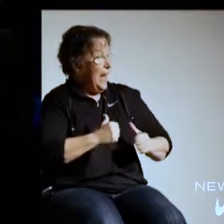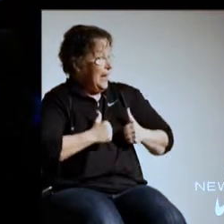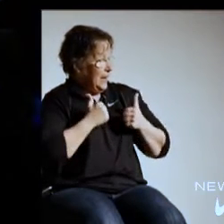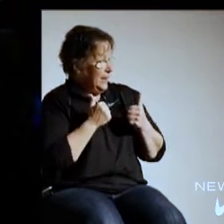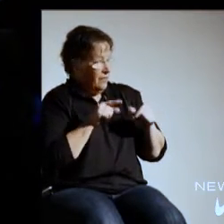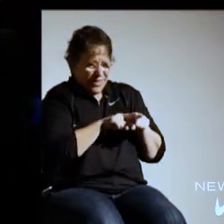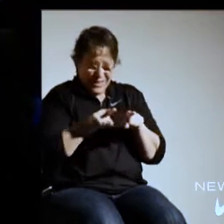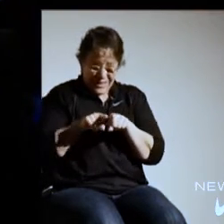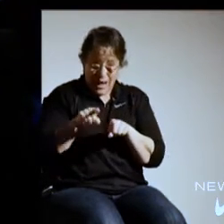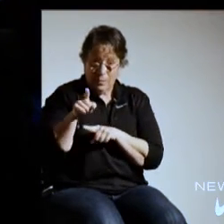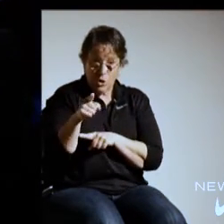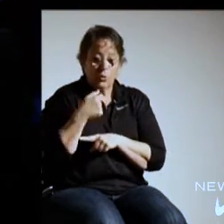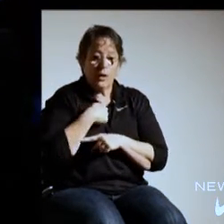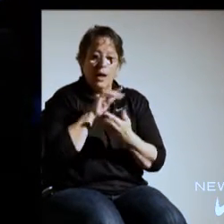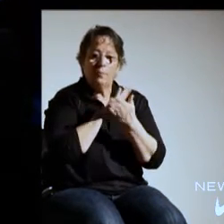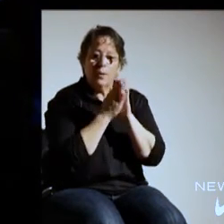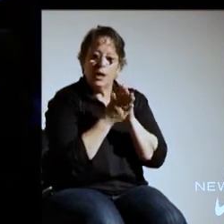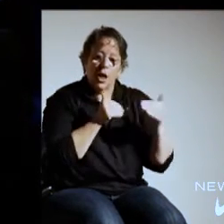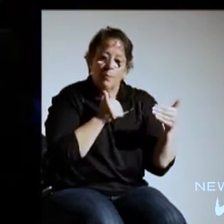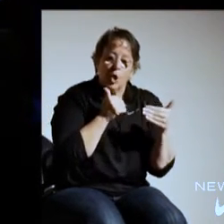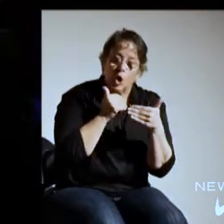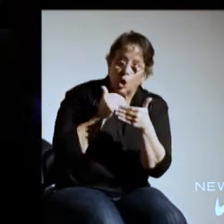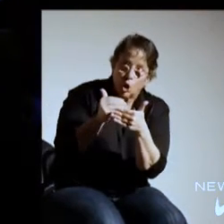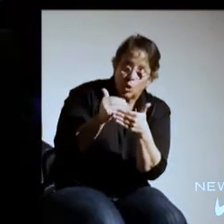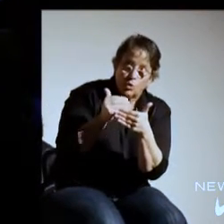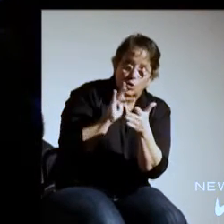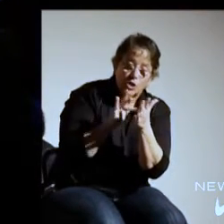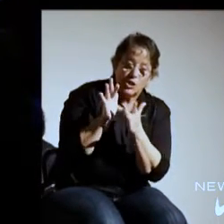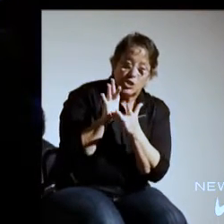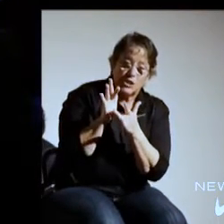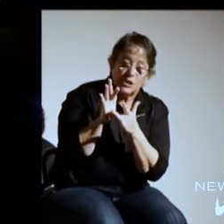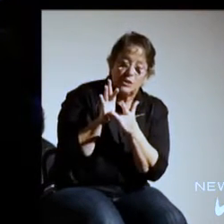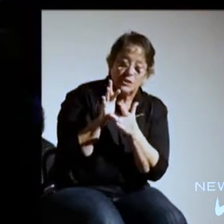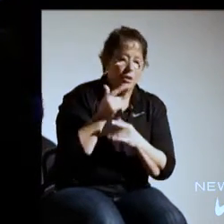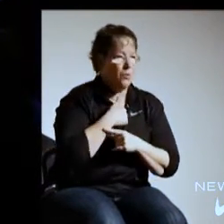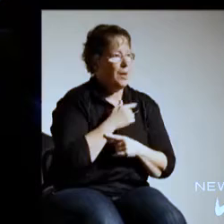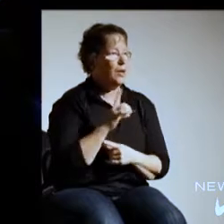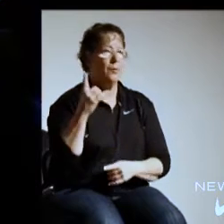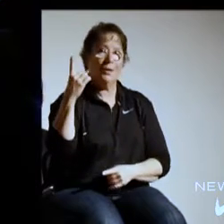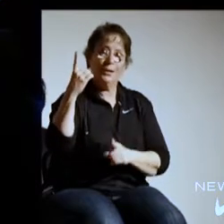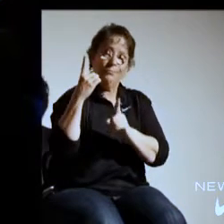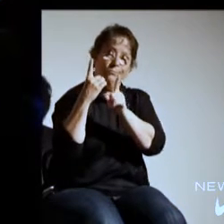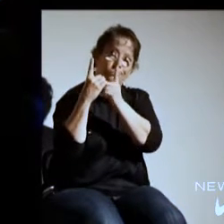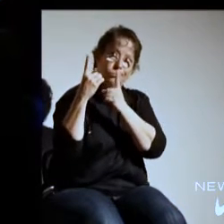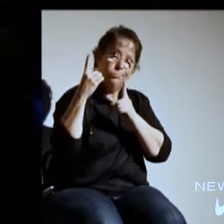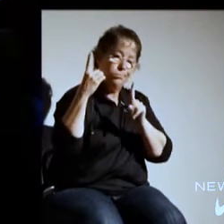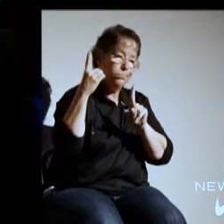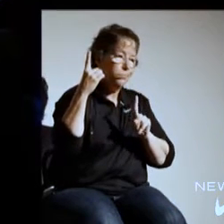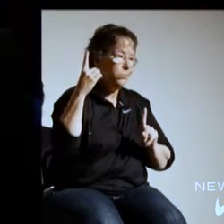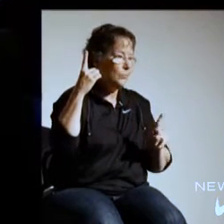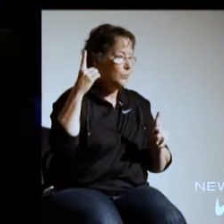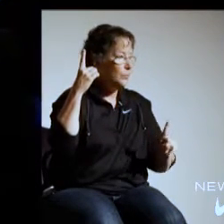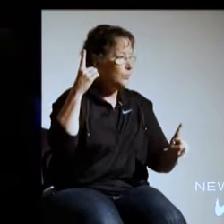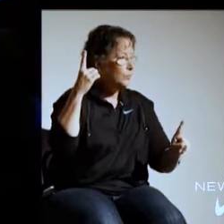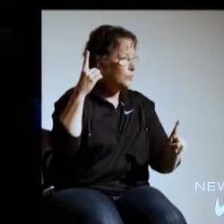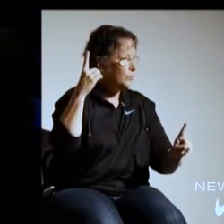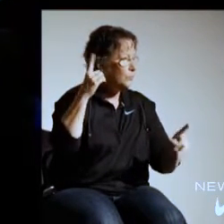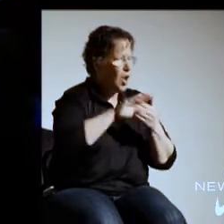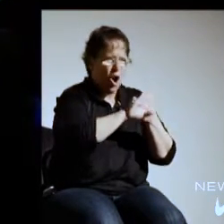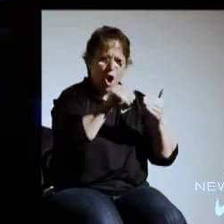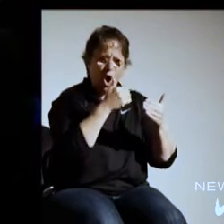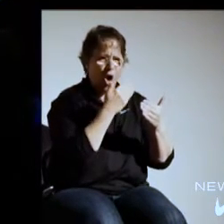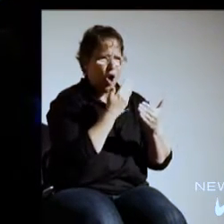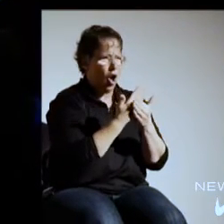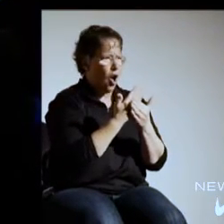I going to get closer to Jesus or am I going to be wandering away? All of these people throughout